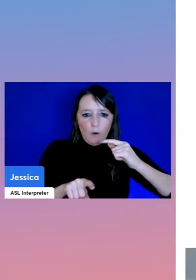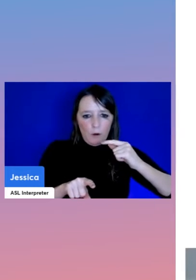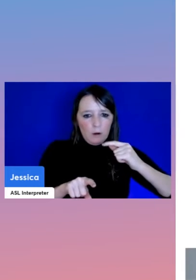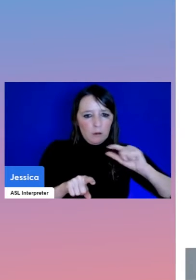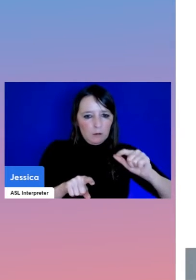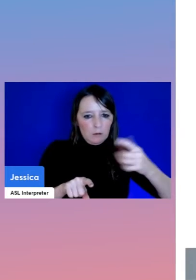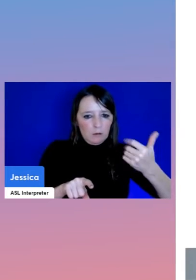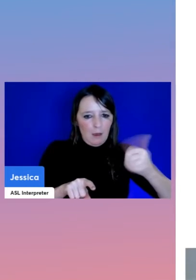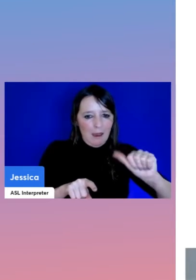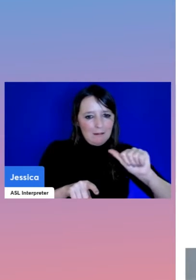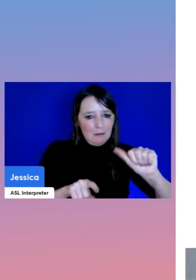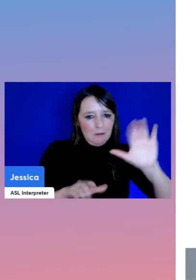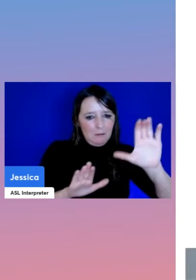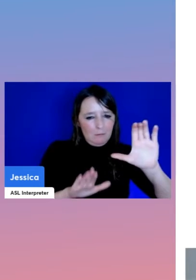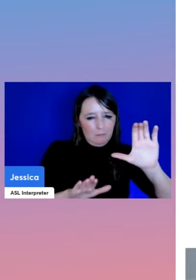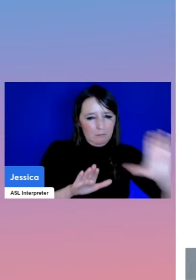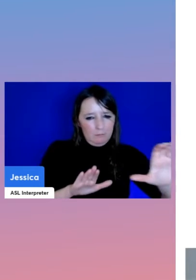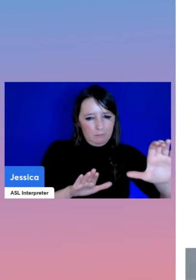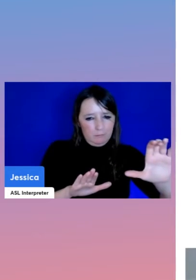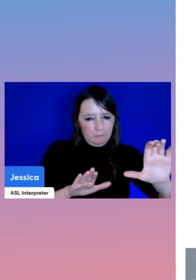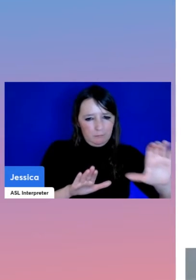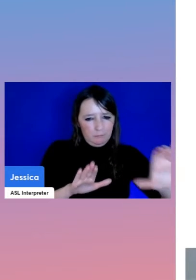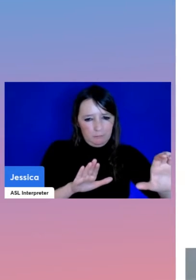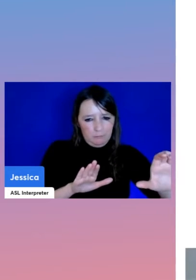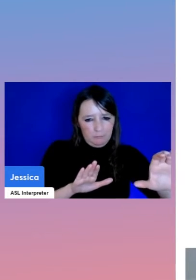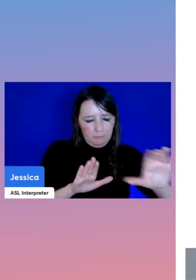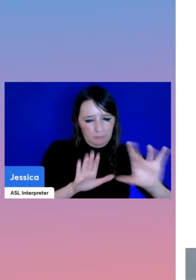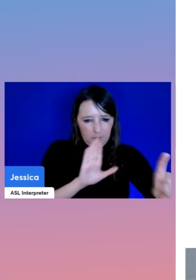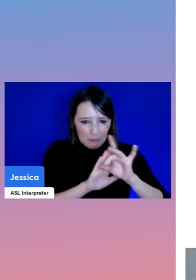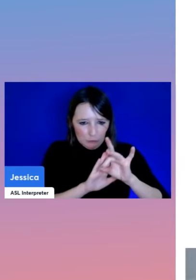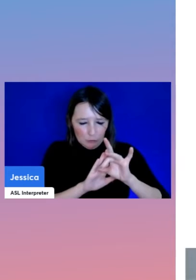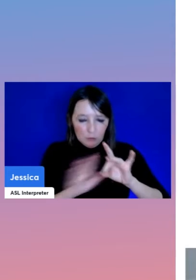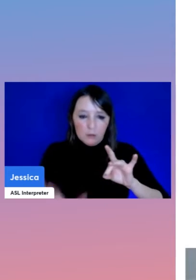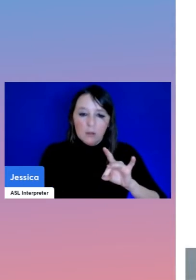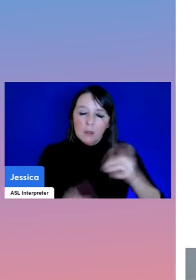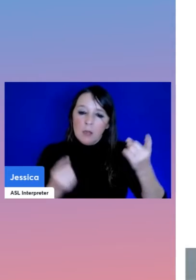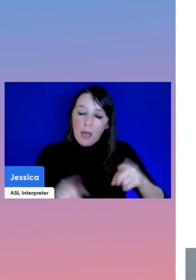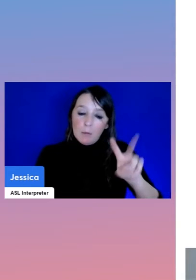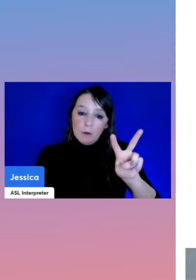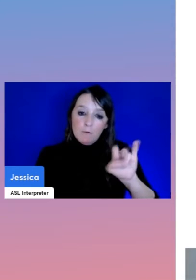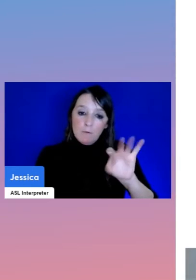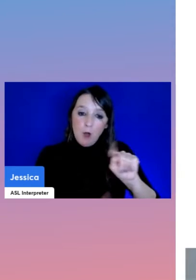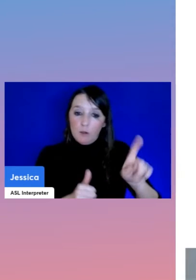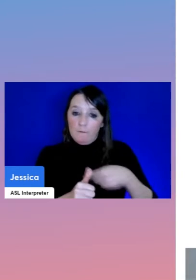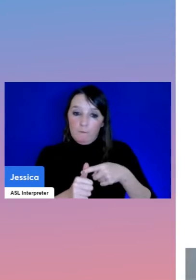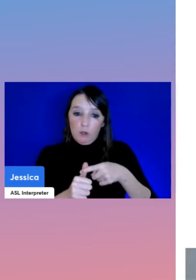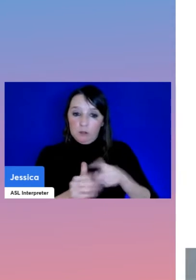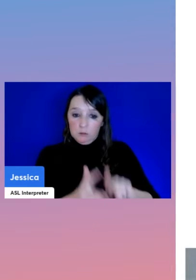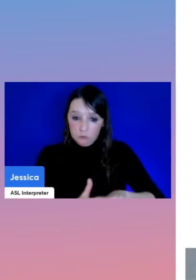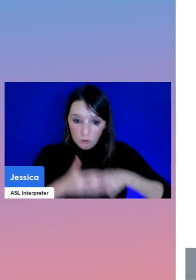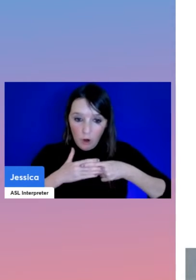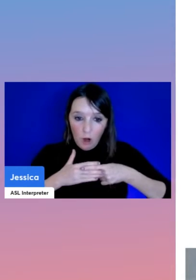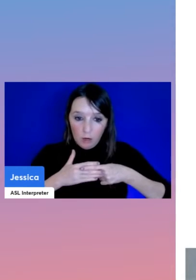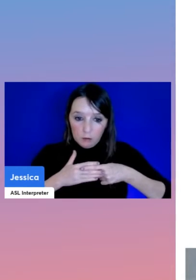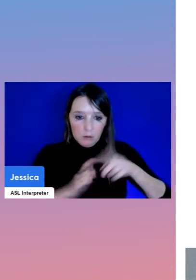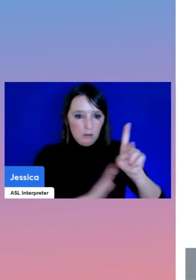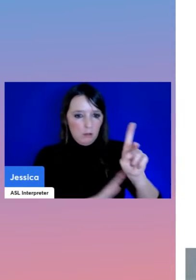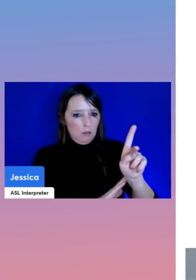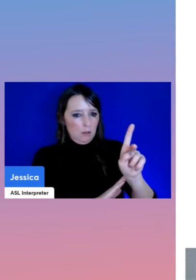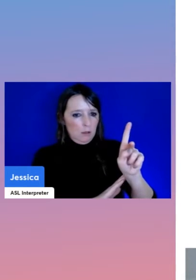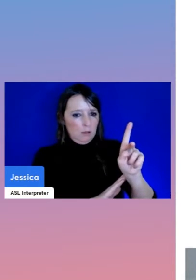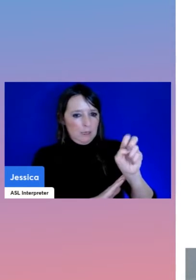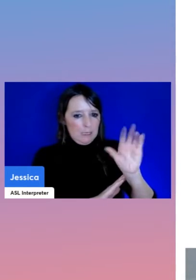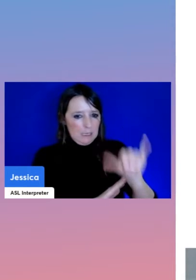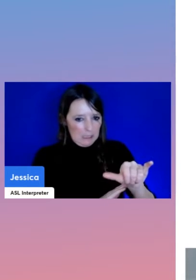needed to unseal itself. When Vault is first initialized, its master key is split into multiple